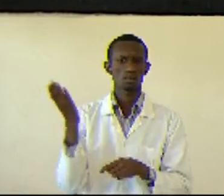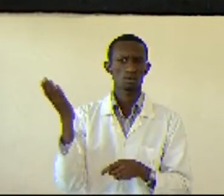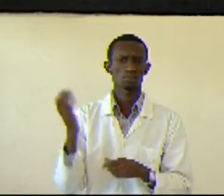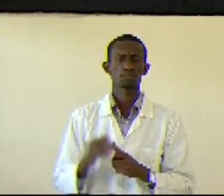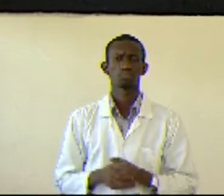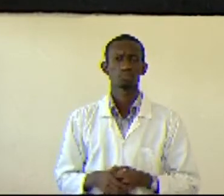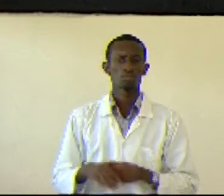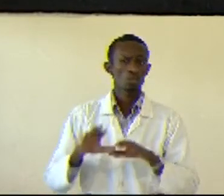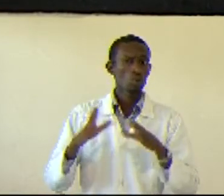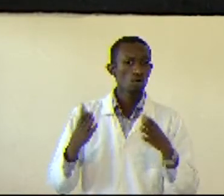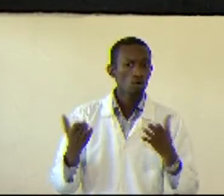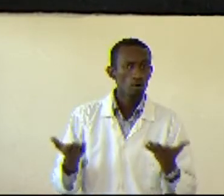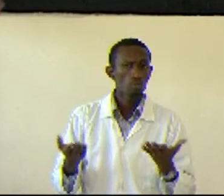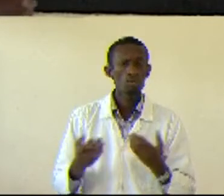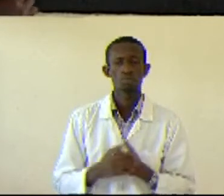Or